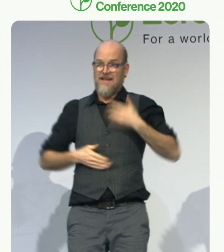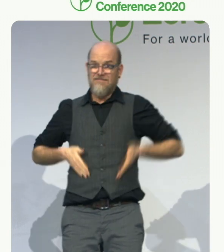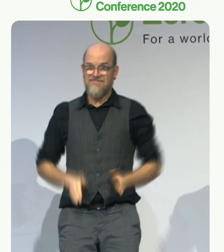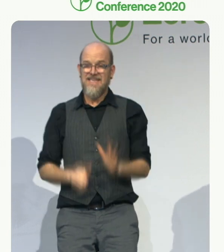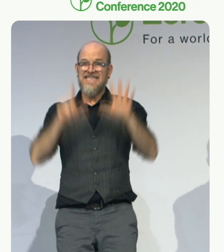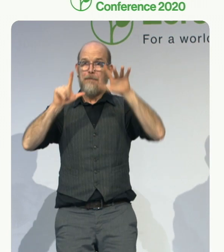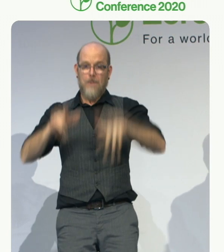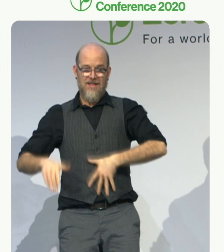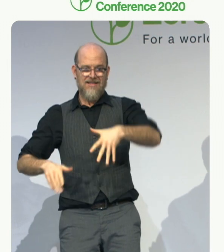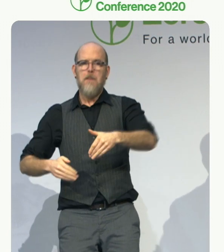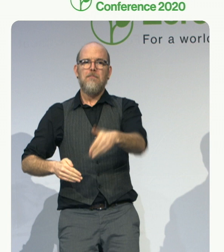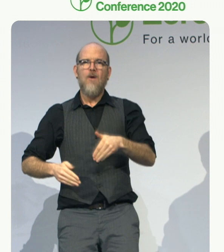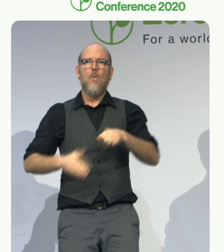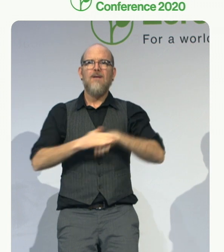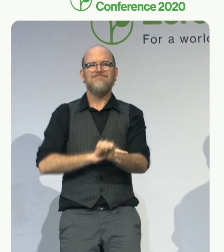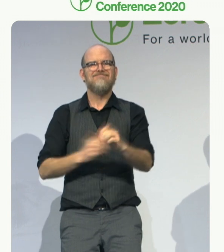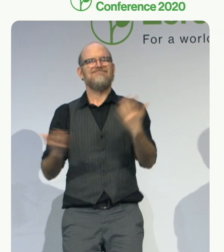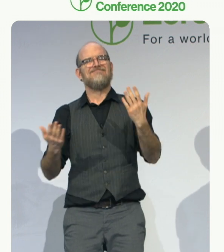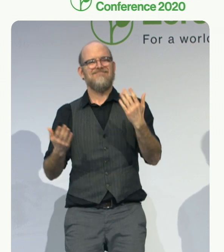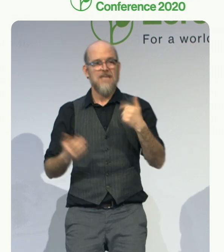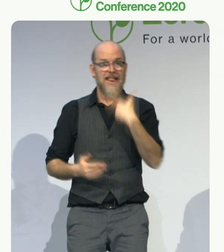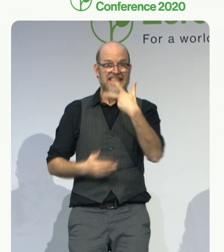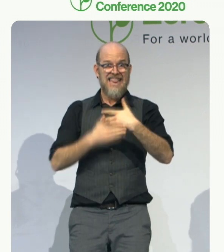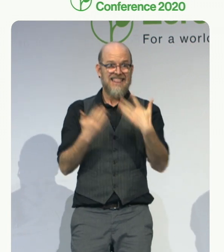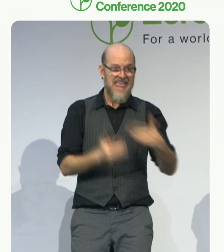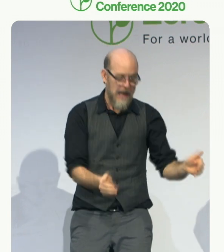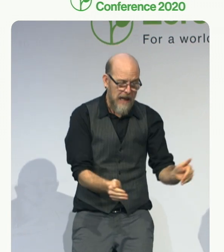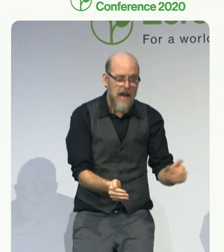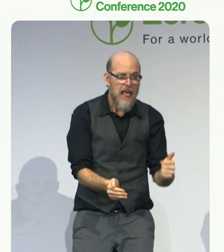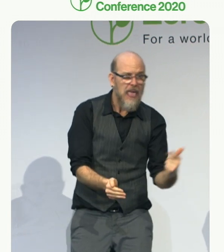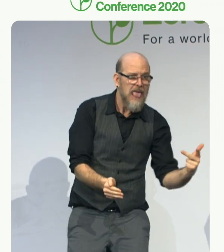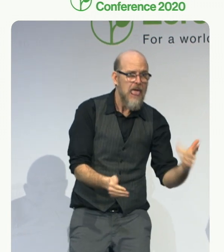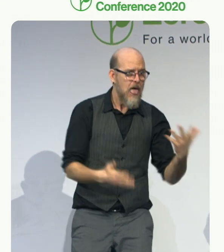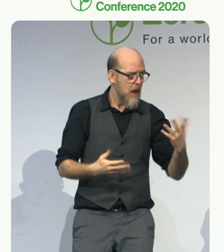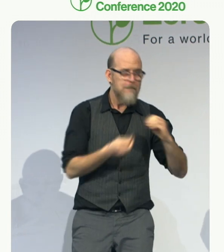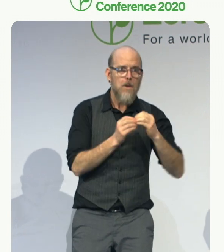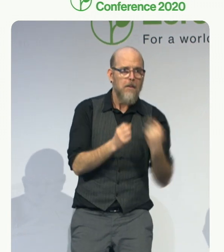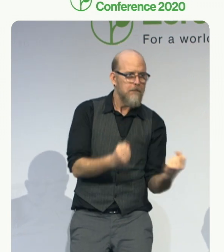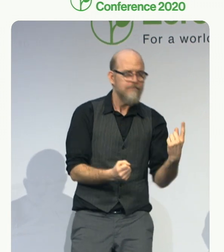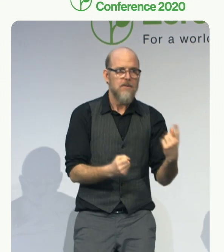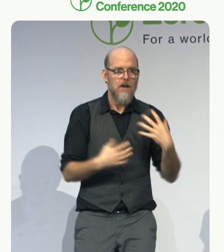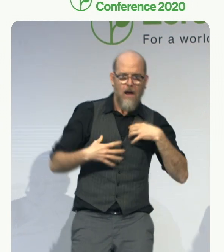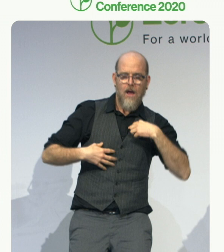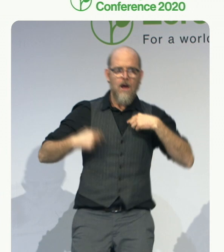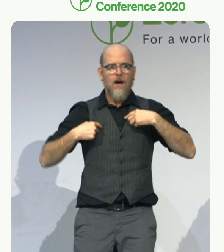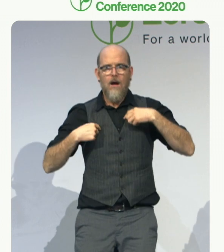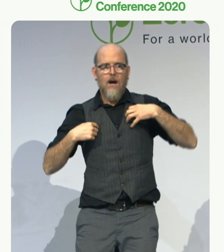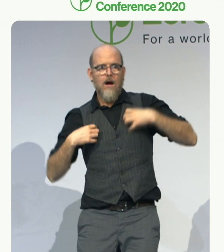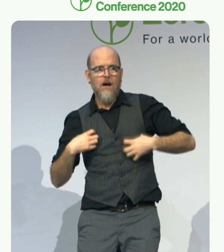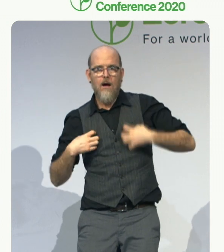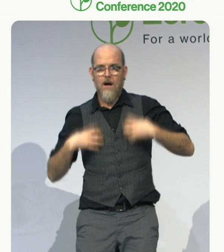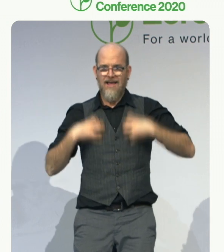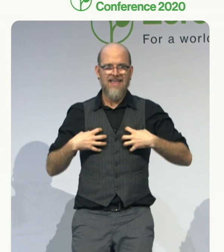the third day, I developed a series of complications which led to cerebral